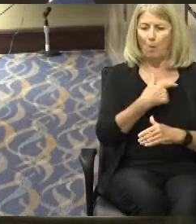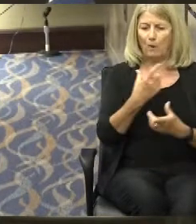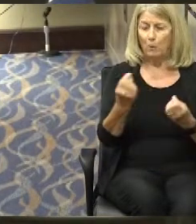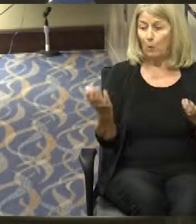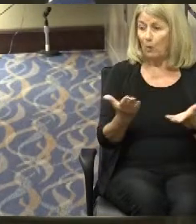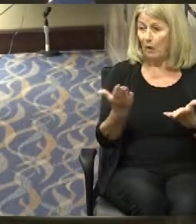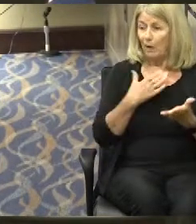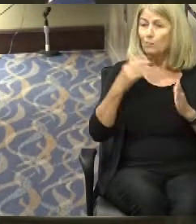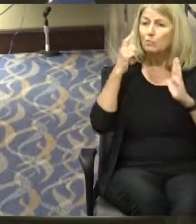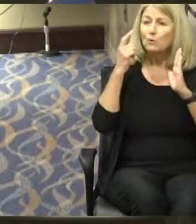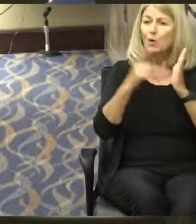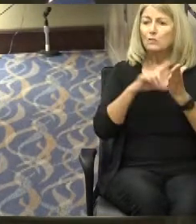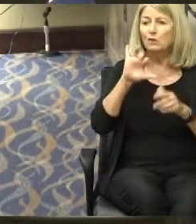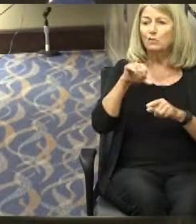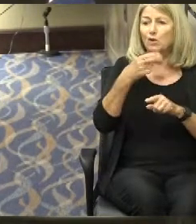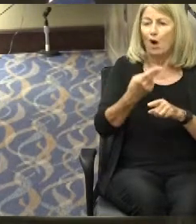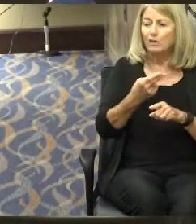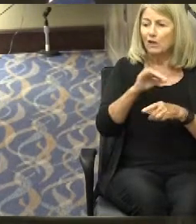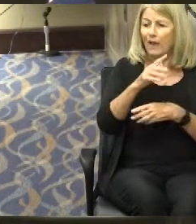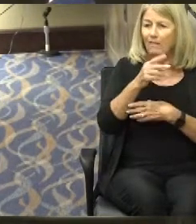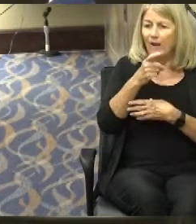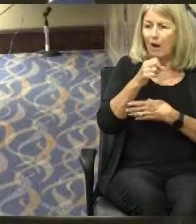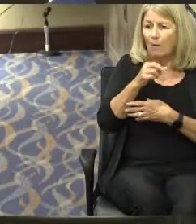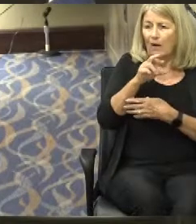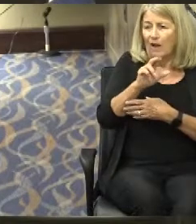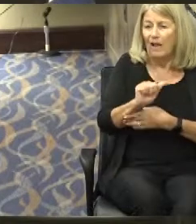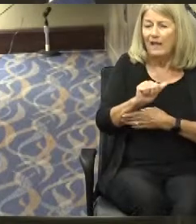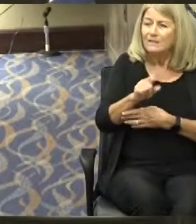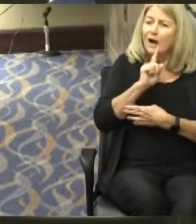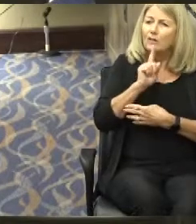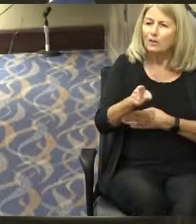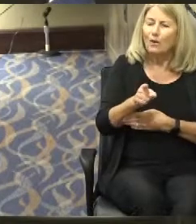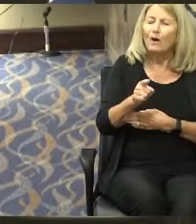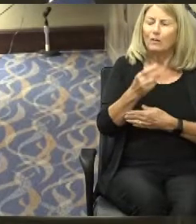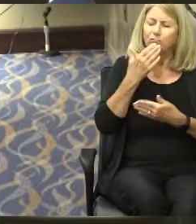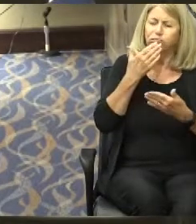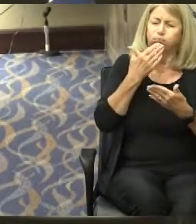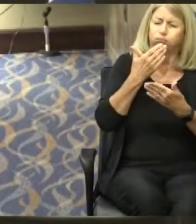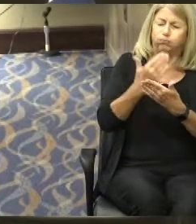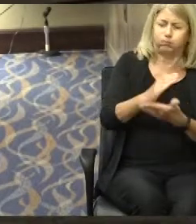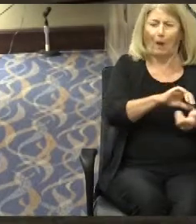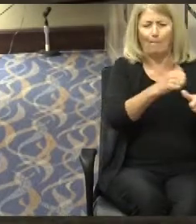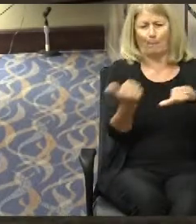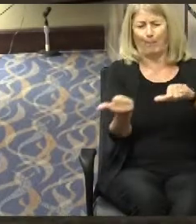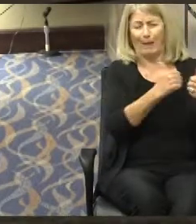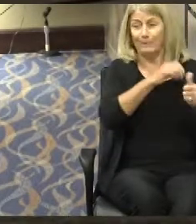in terms of Josh Caballero, he's also an outstanding Baptist. I can speak from personal experience.